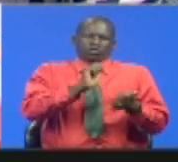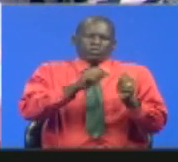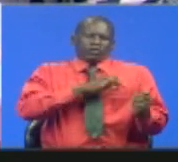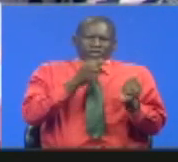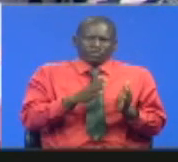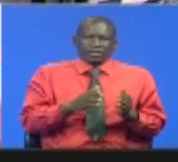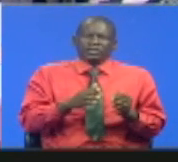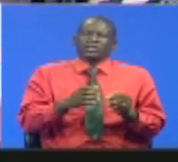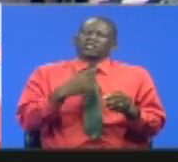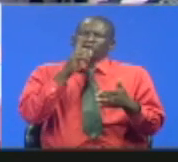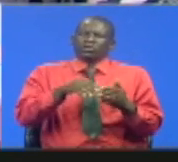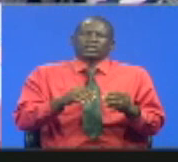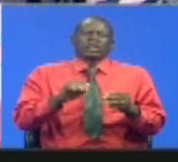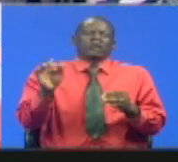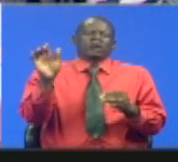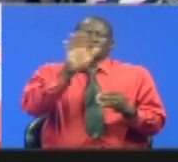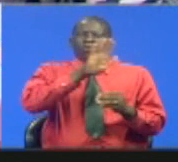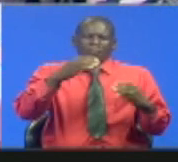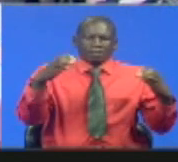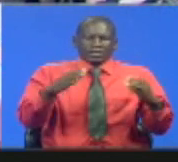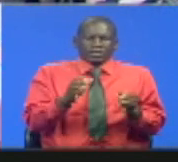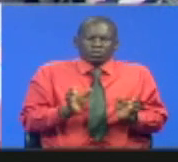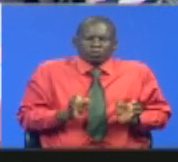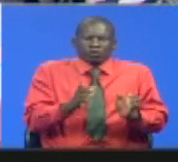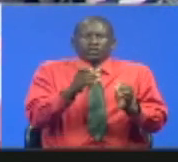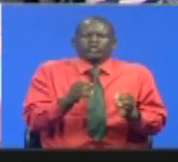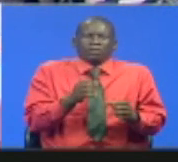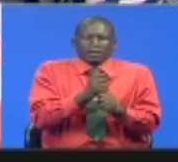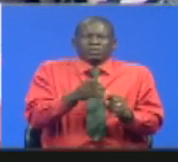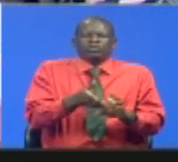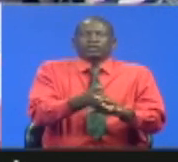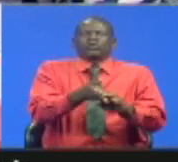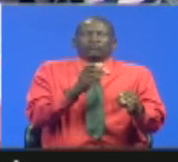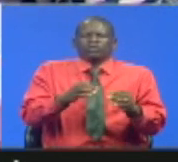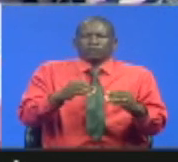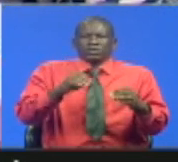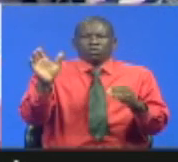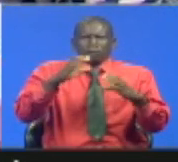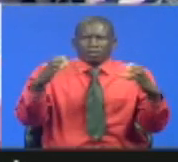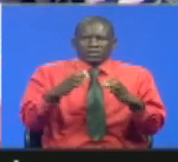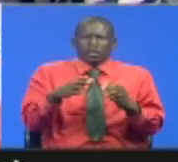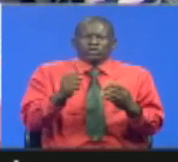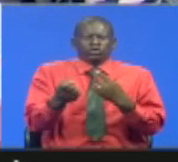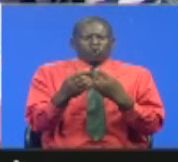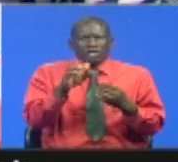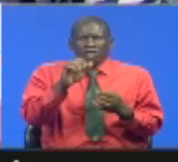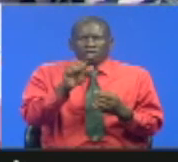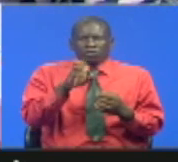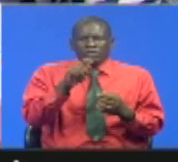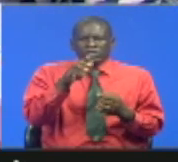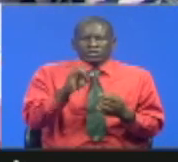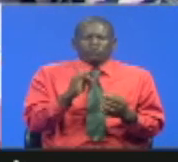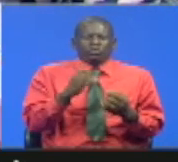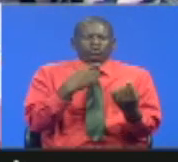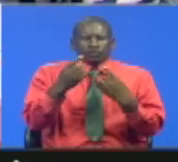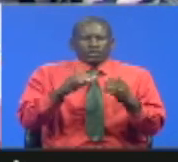him out of the party. Awiti, who last week ditched Wiper's fork in Mombasa, where he also unveiled his new vehicle, the